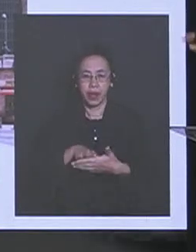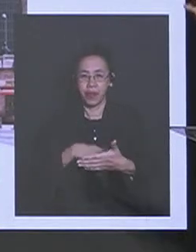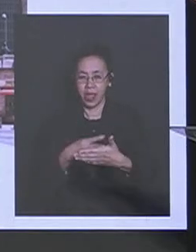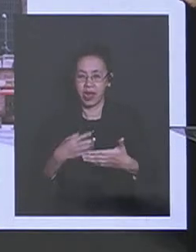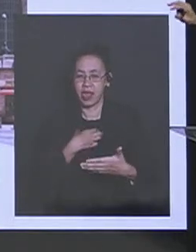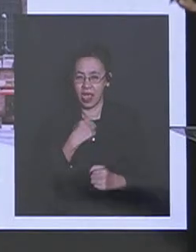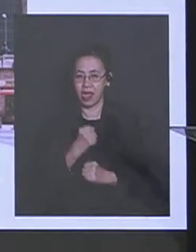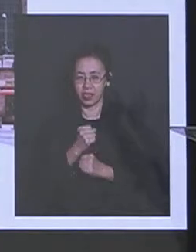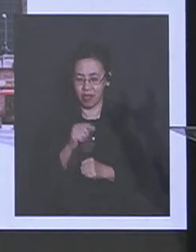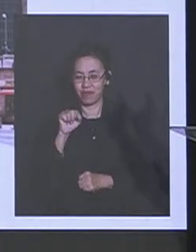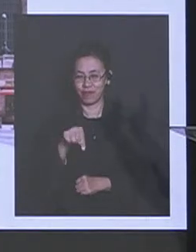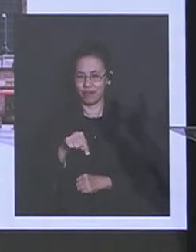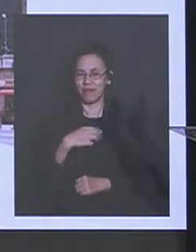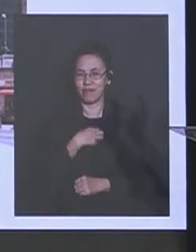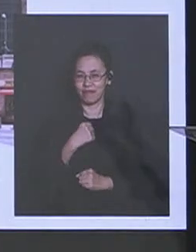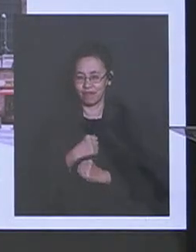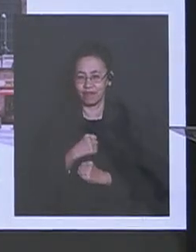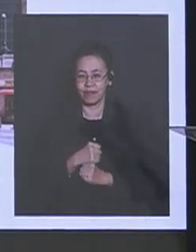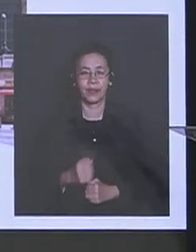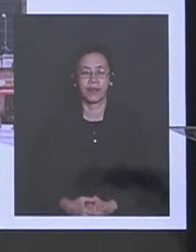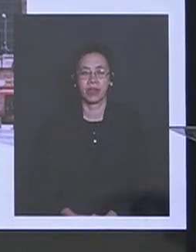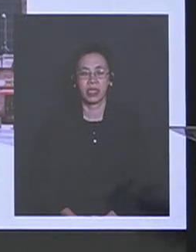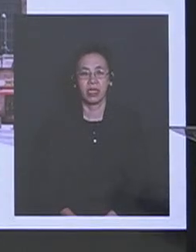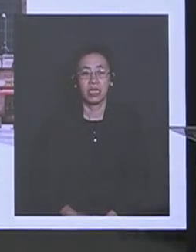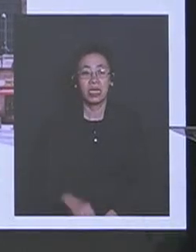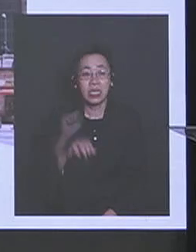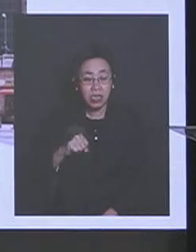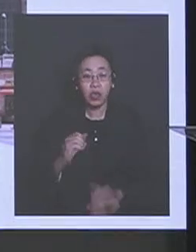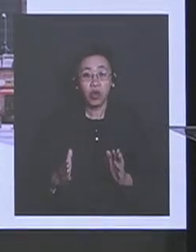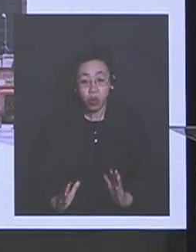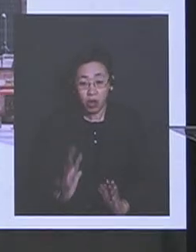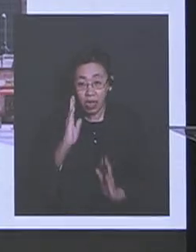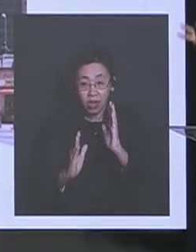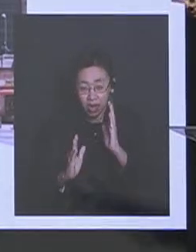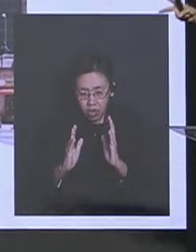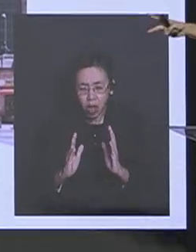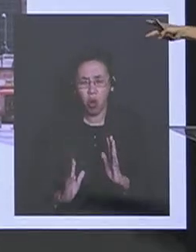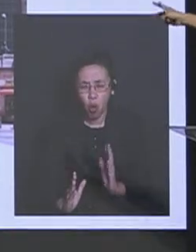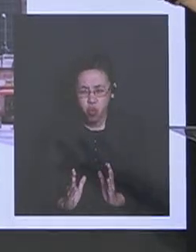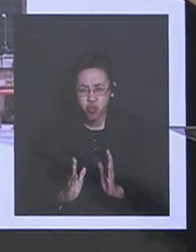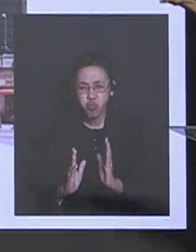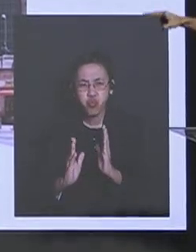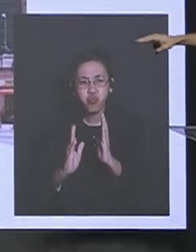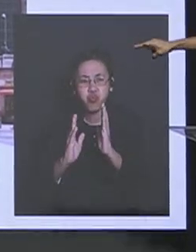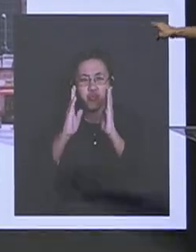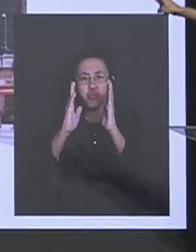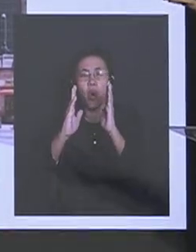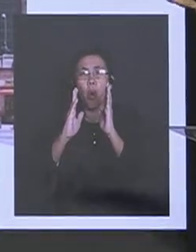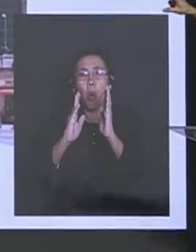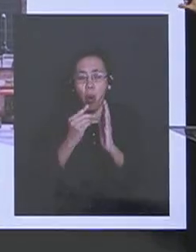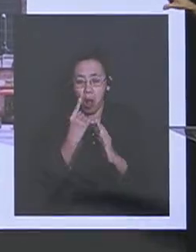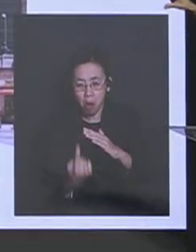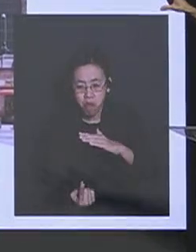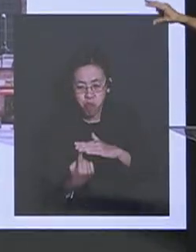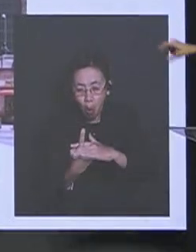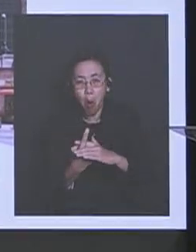But yes, it's a tall building. It's now it's quite prominent on the skyline, but I think